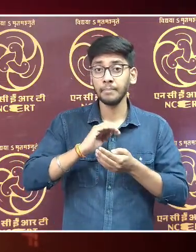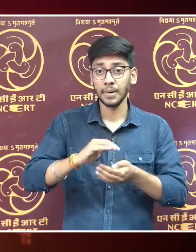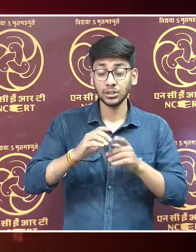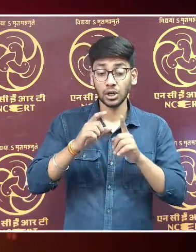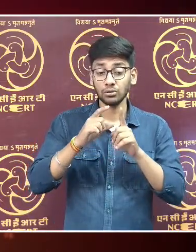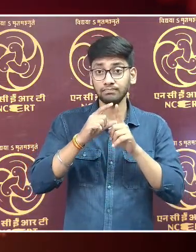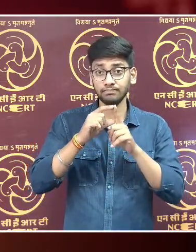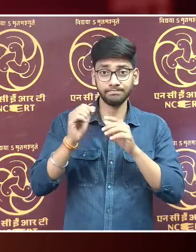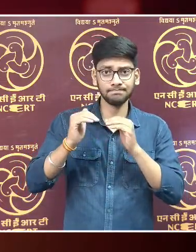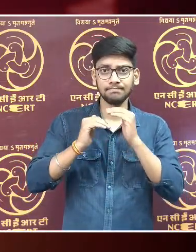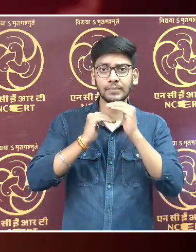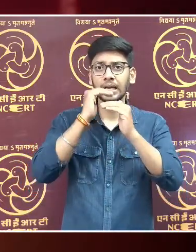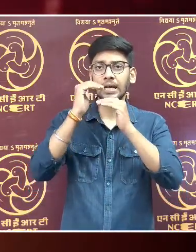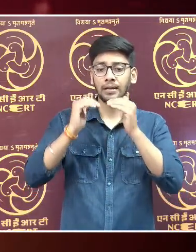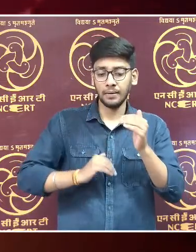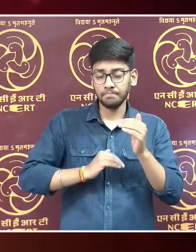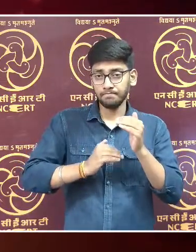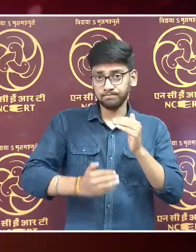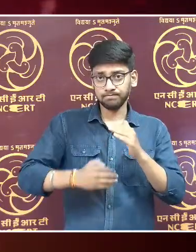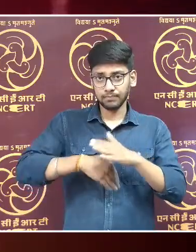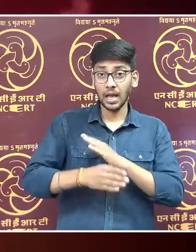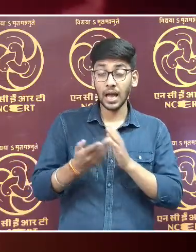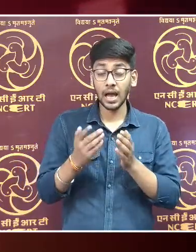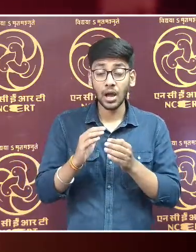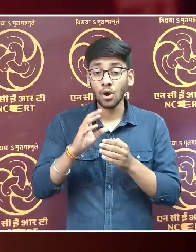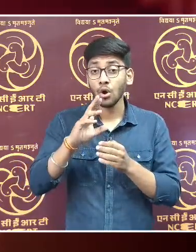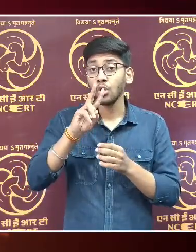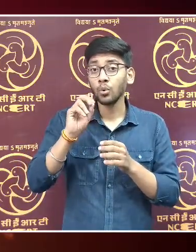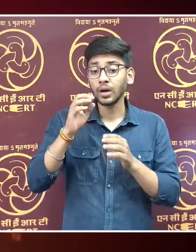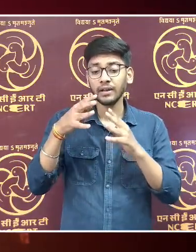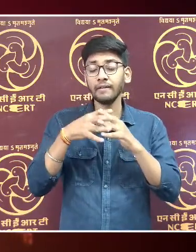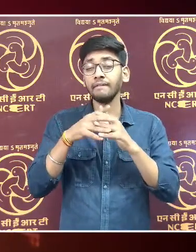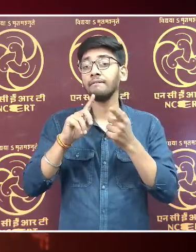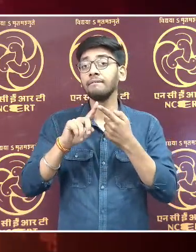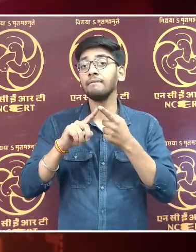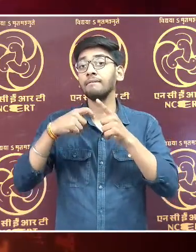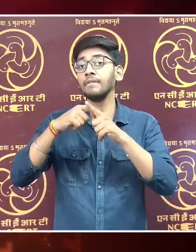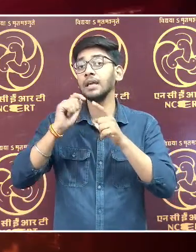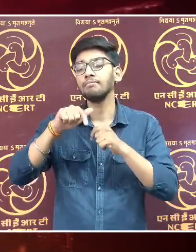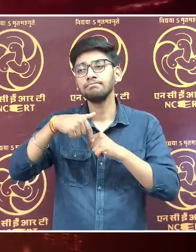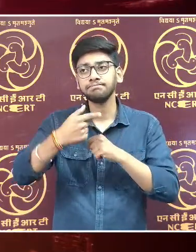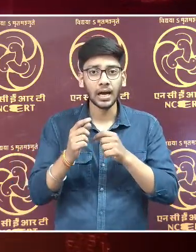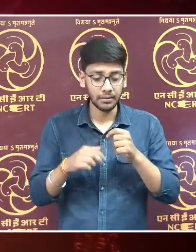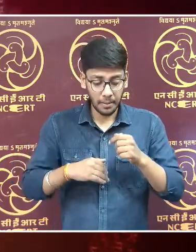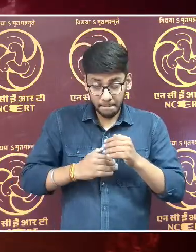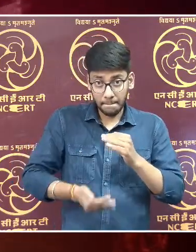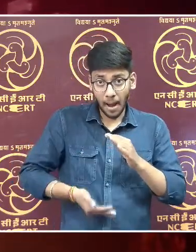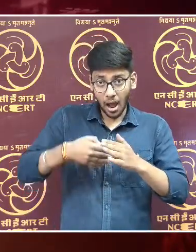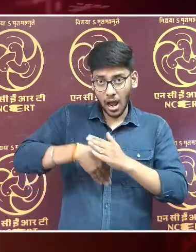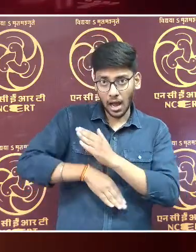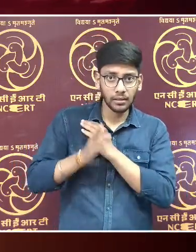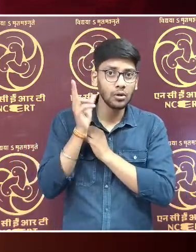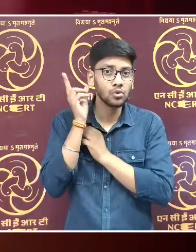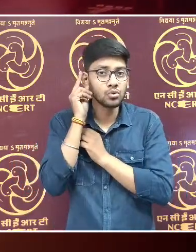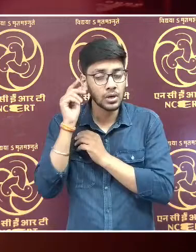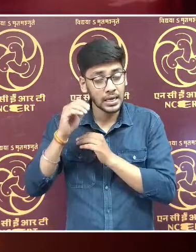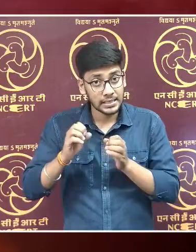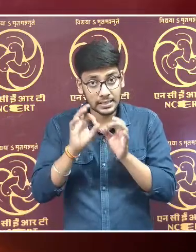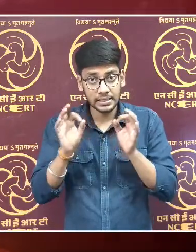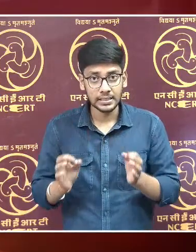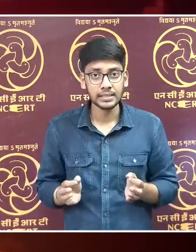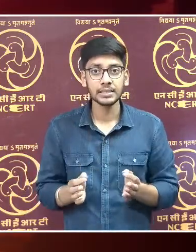week, and then the child starts hearing only after 20th week. That is around 5 months. So 5 months to 9 months is very